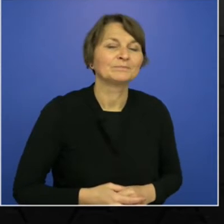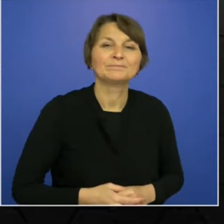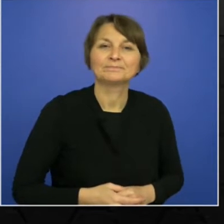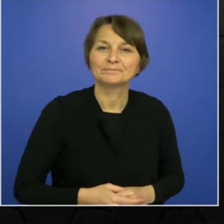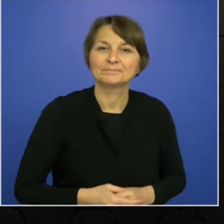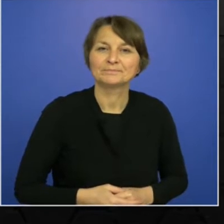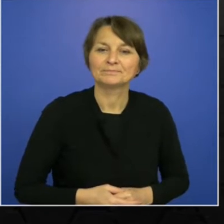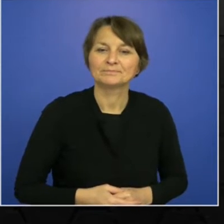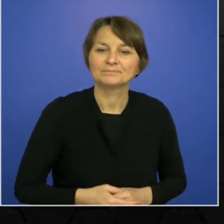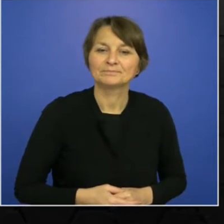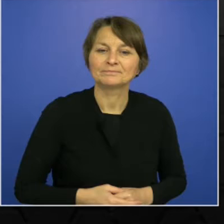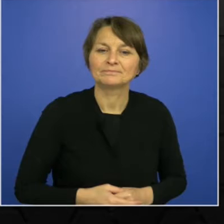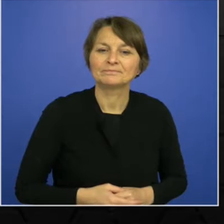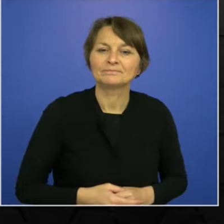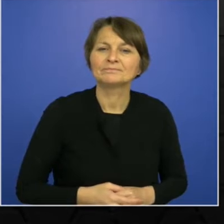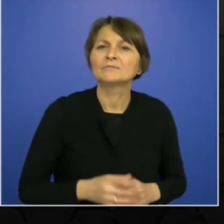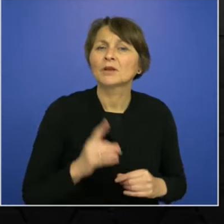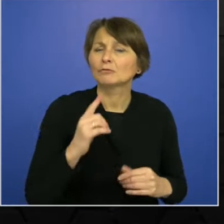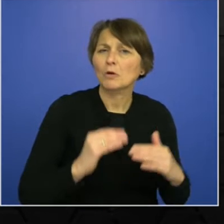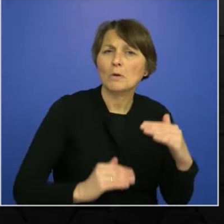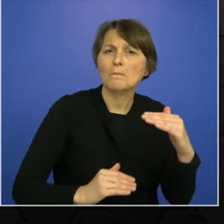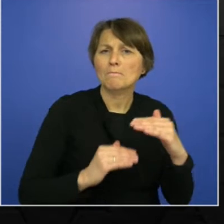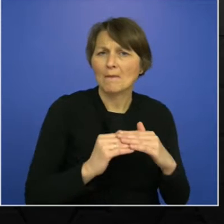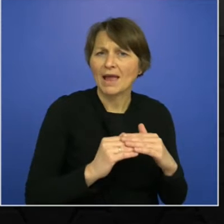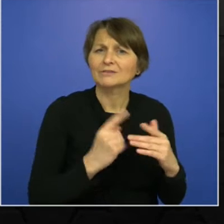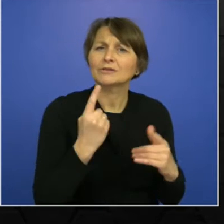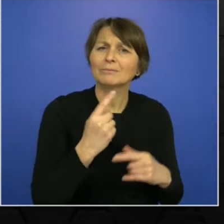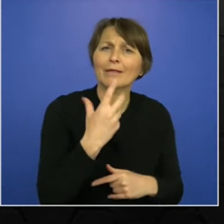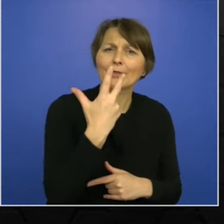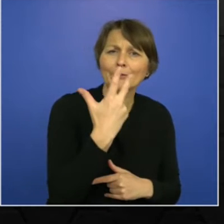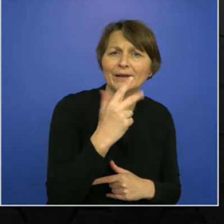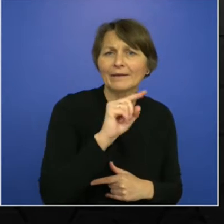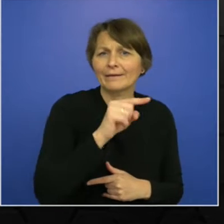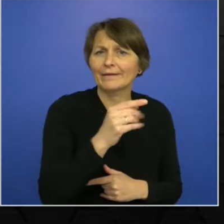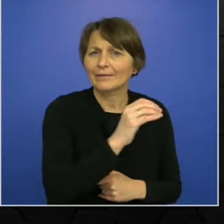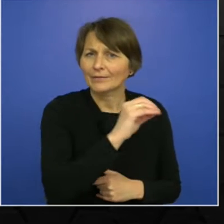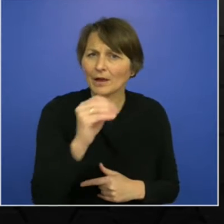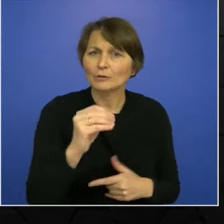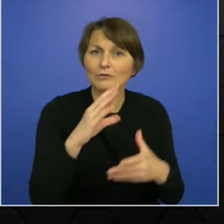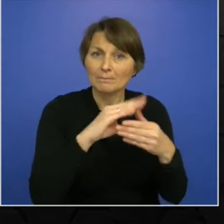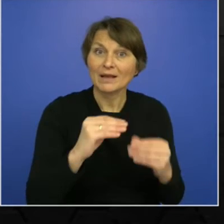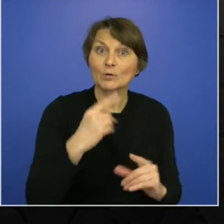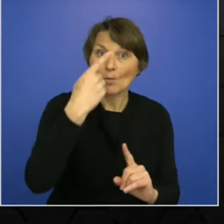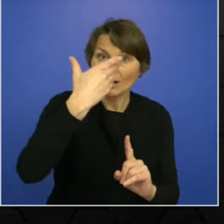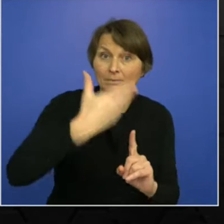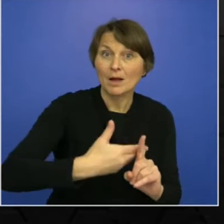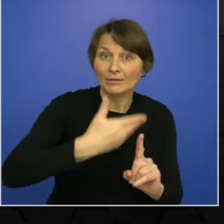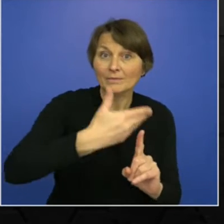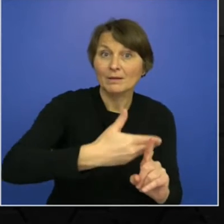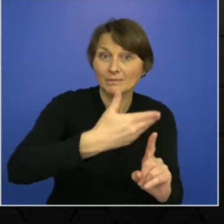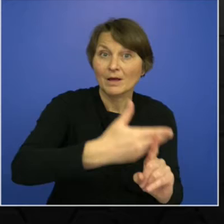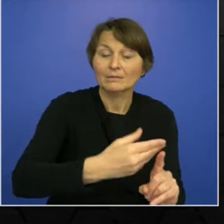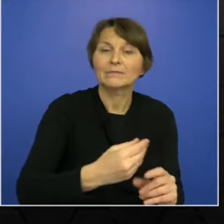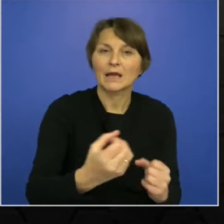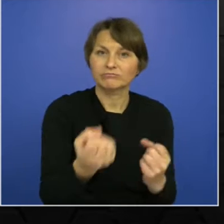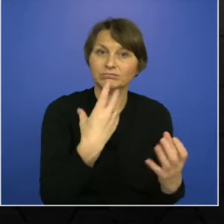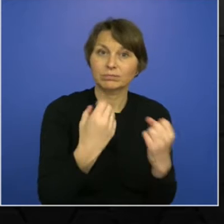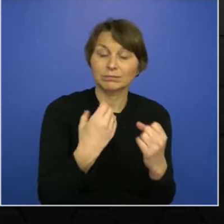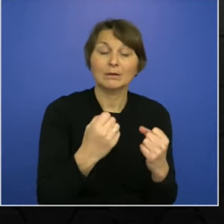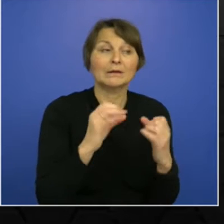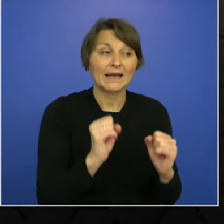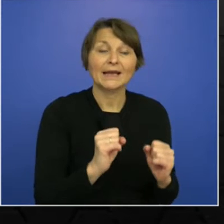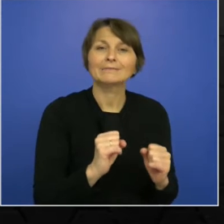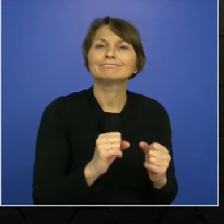a maximum of 3,000 messages and 200 MSUs per month. And if you can select, of course, the